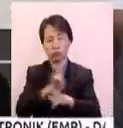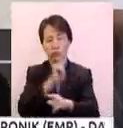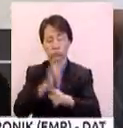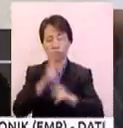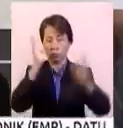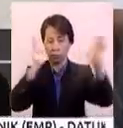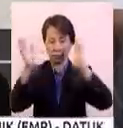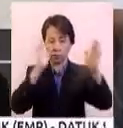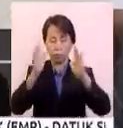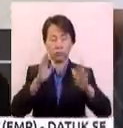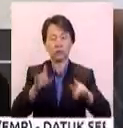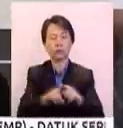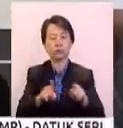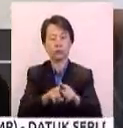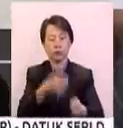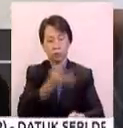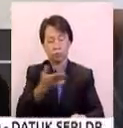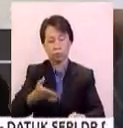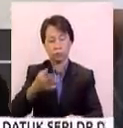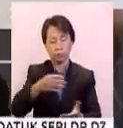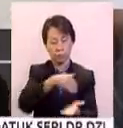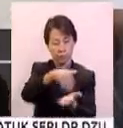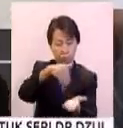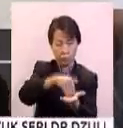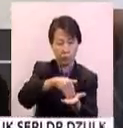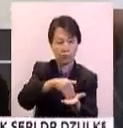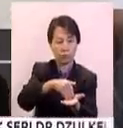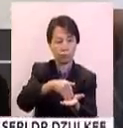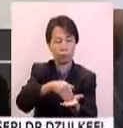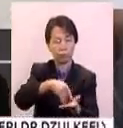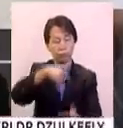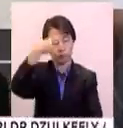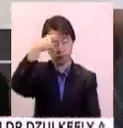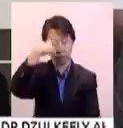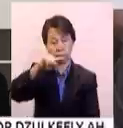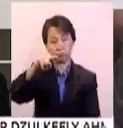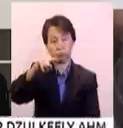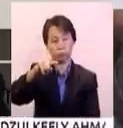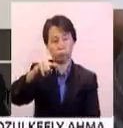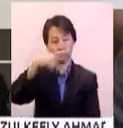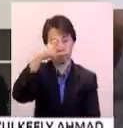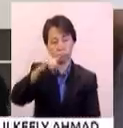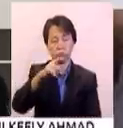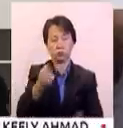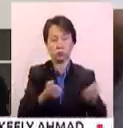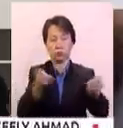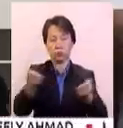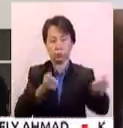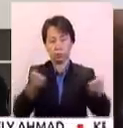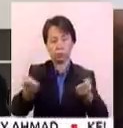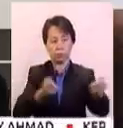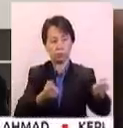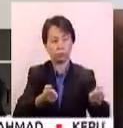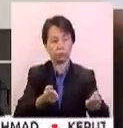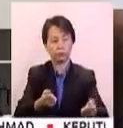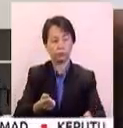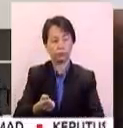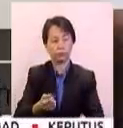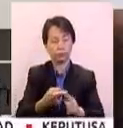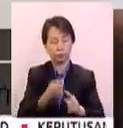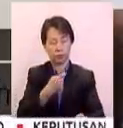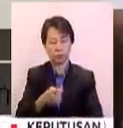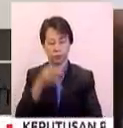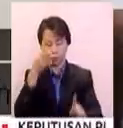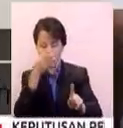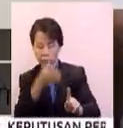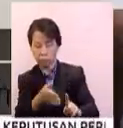as a production hub for automotive. Not only from the